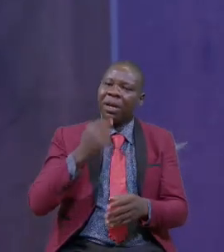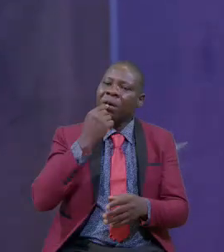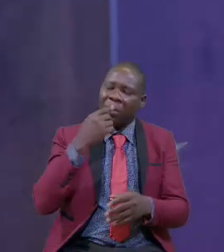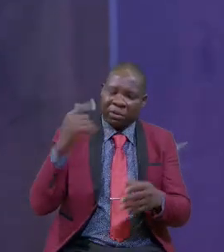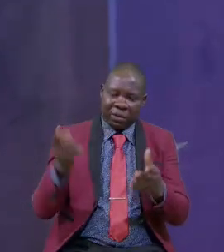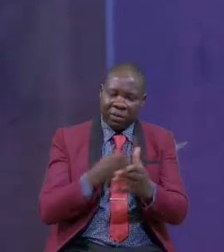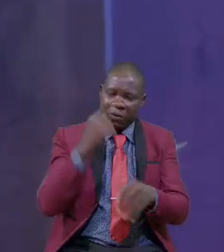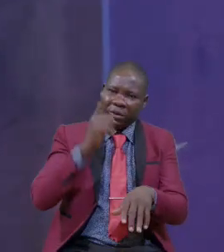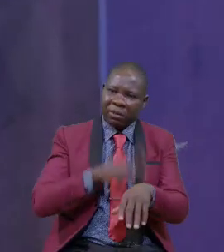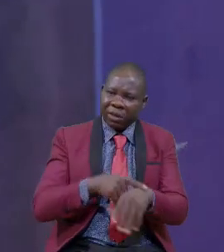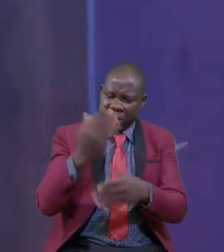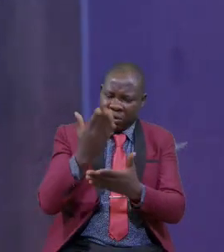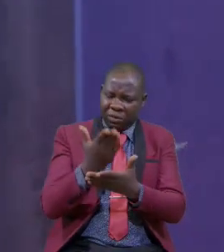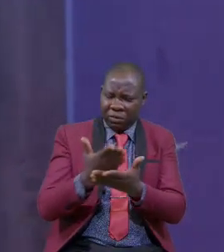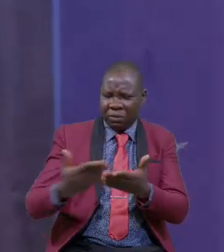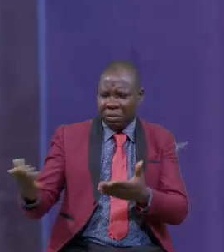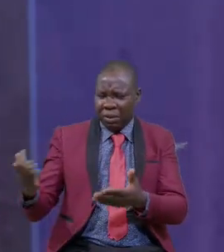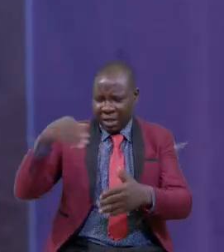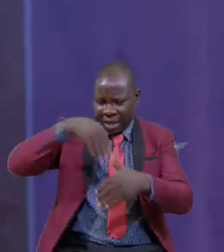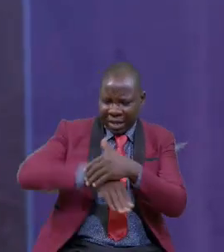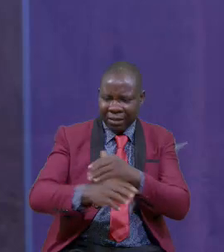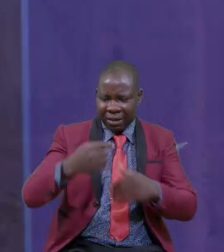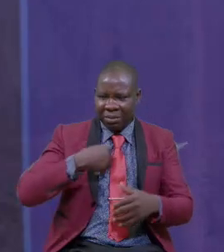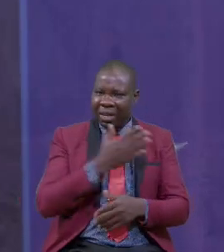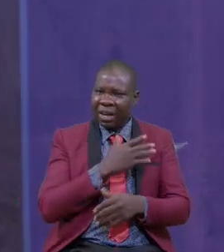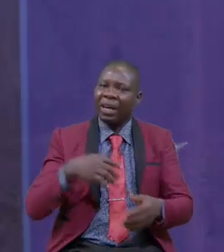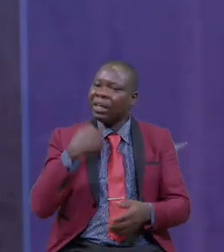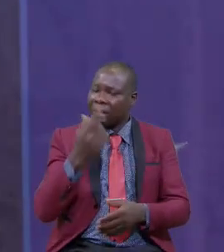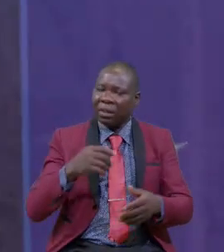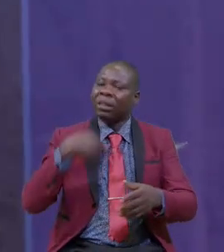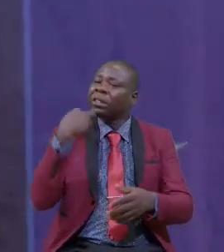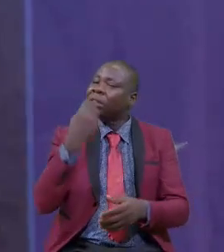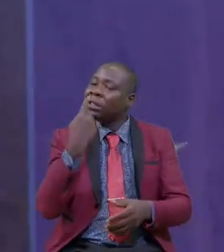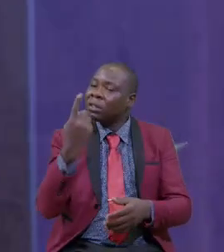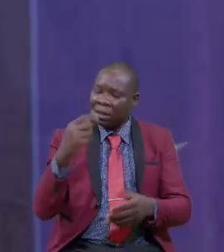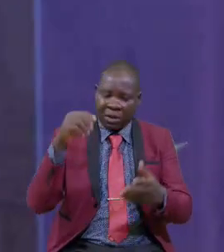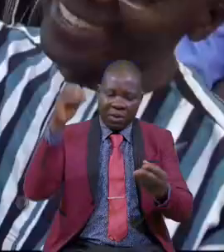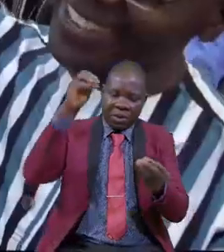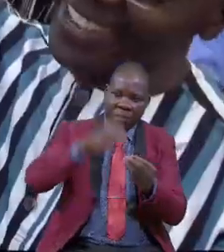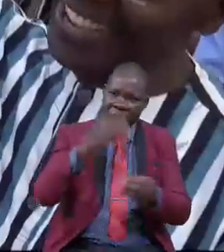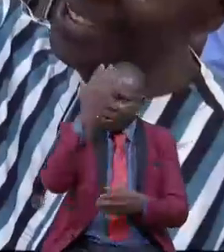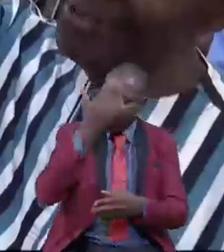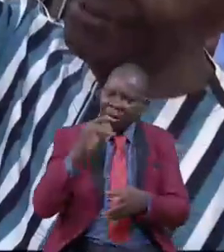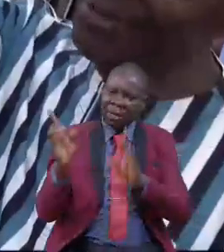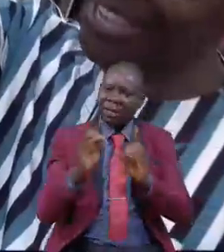and say more. Why am I telling you? You will say more.